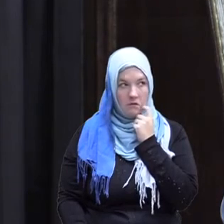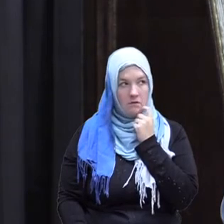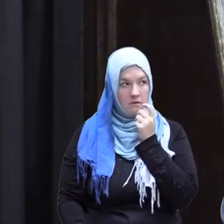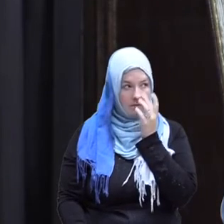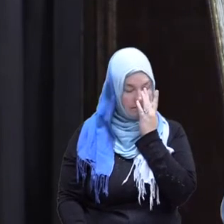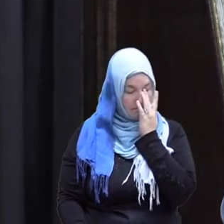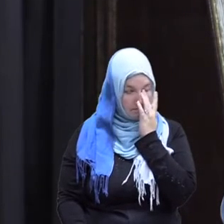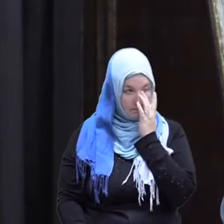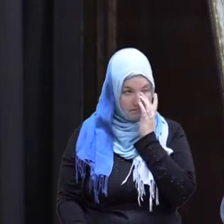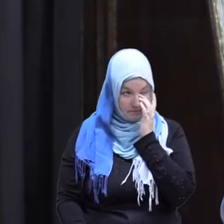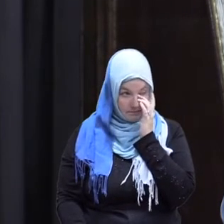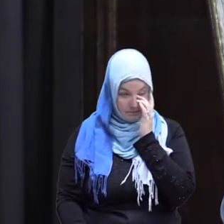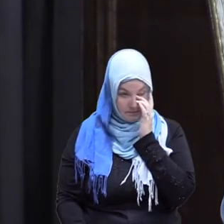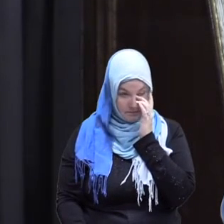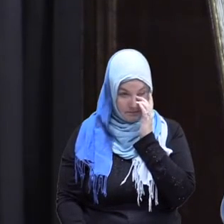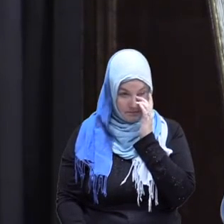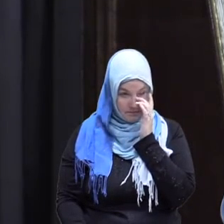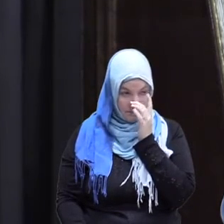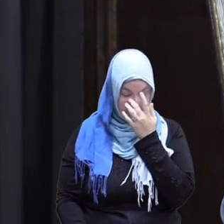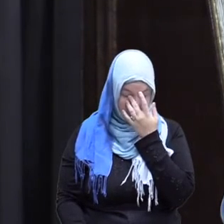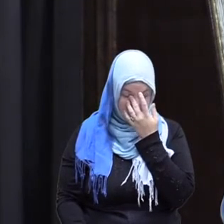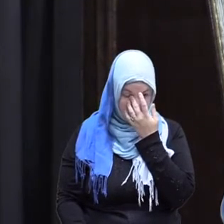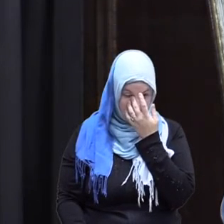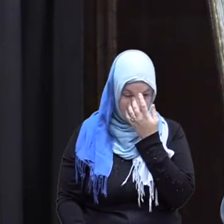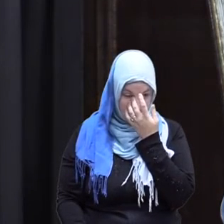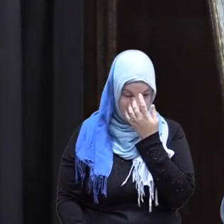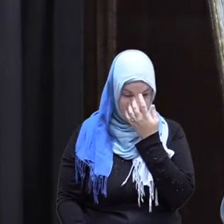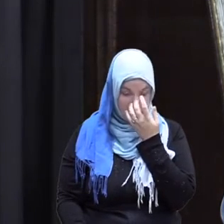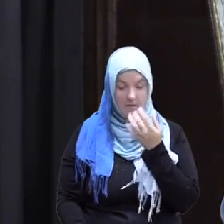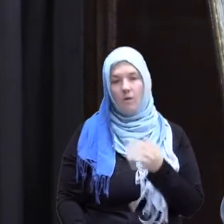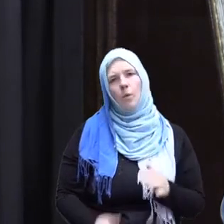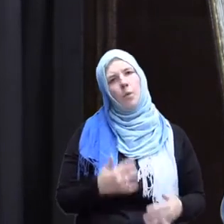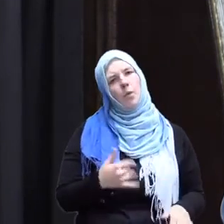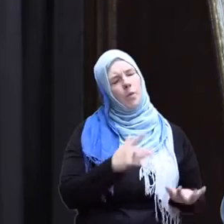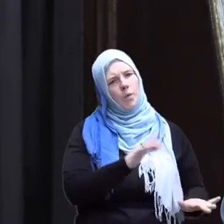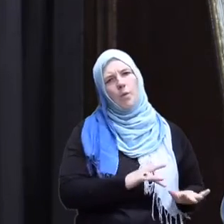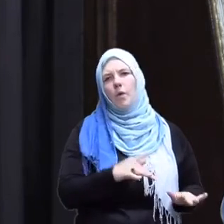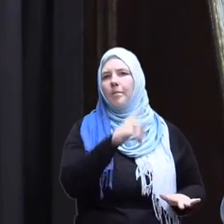them because of what they are earning.